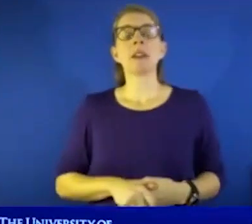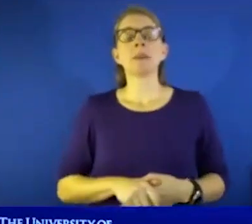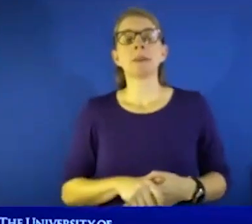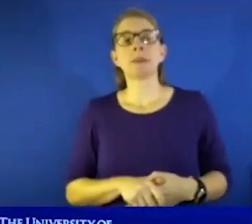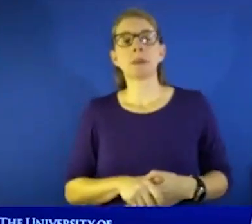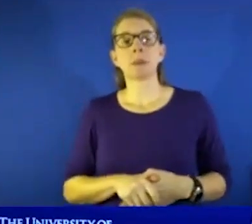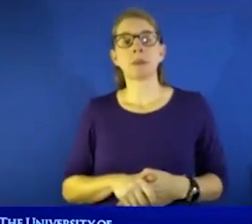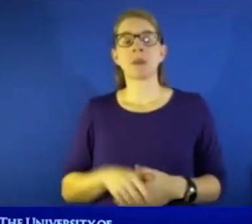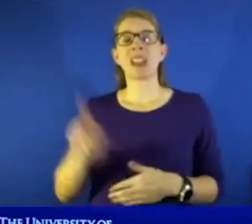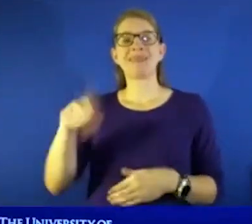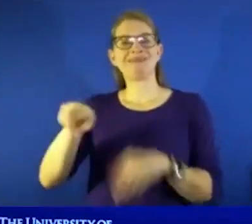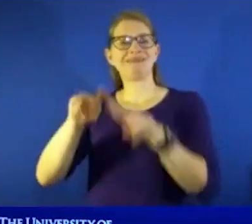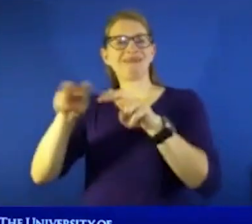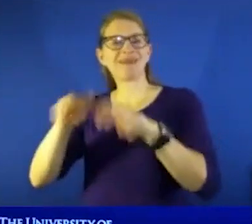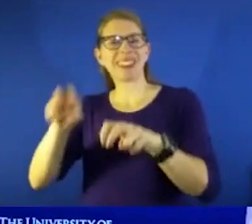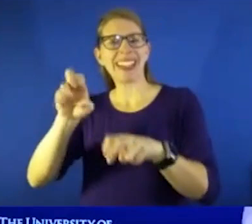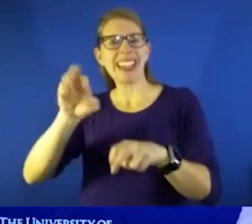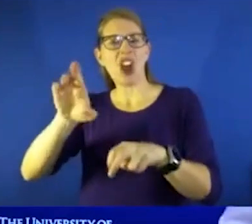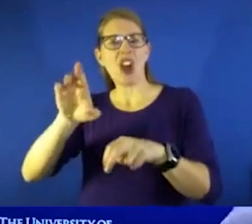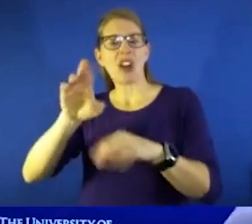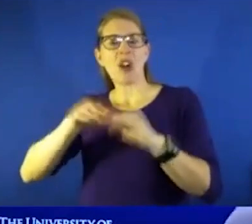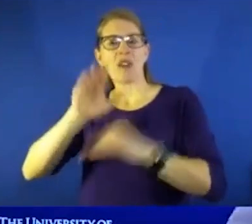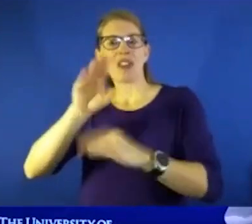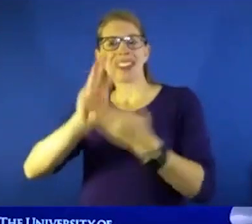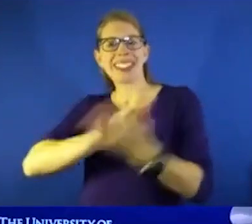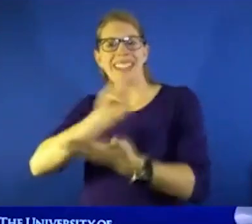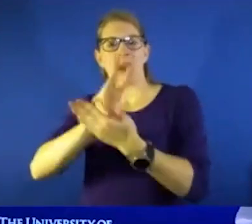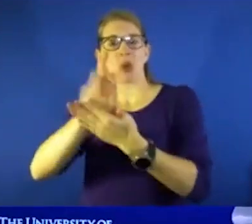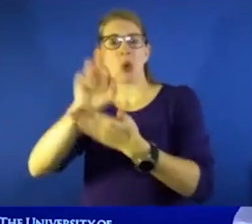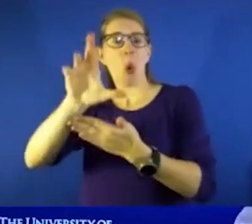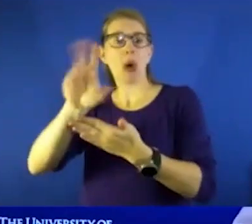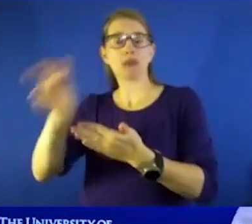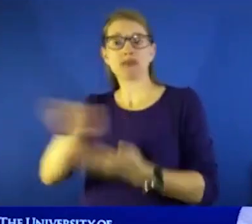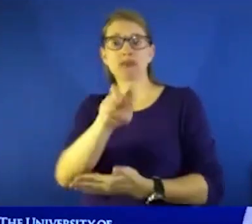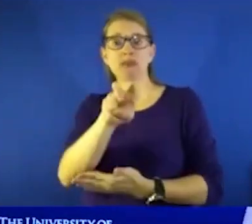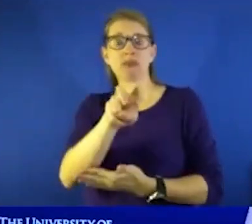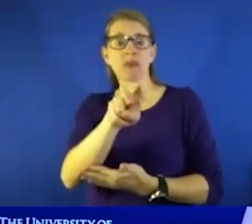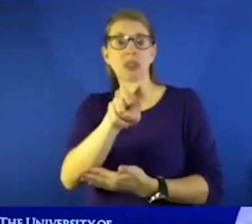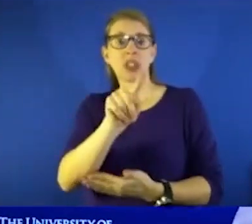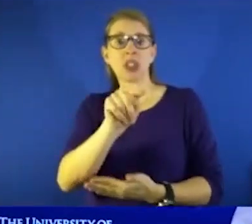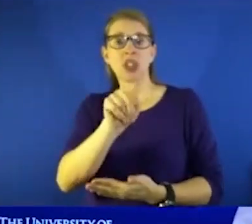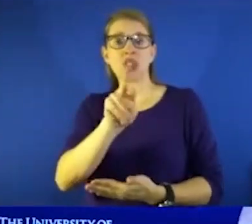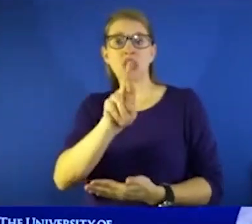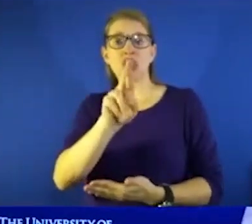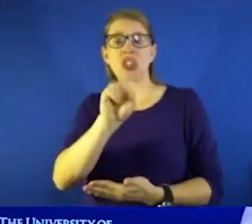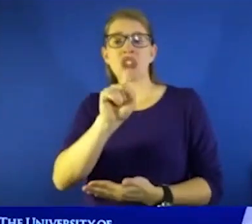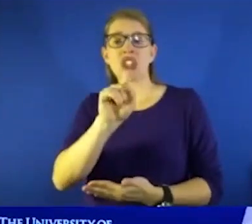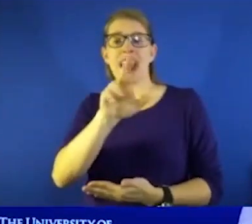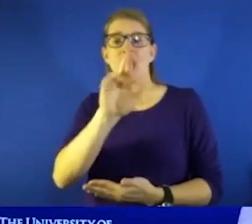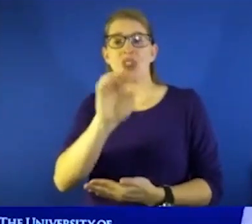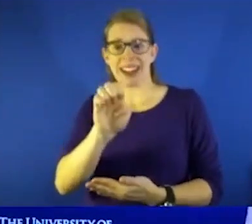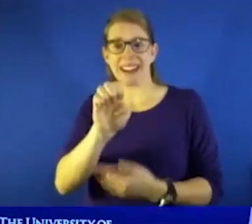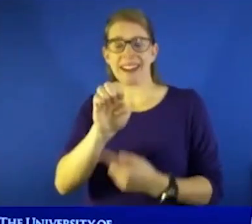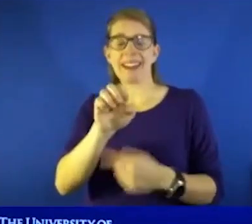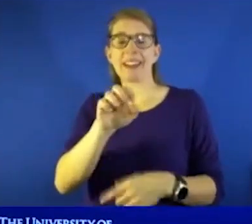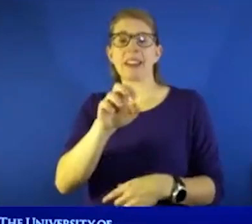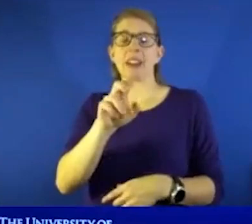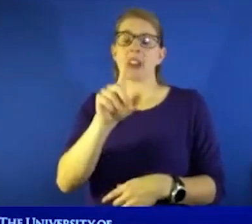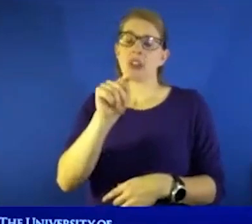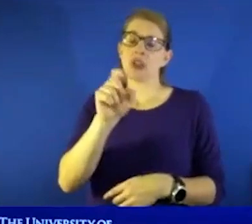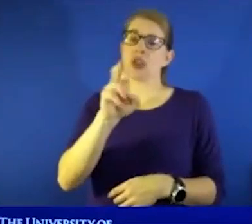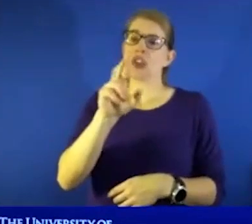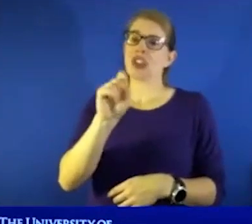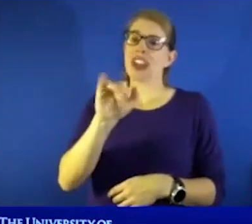being in the ER for over 6 hours or transferred to a tertiary care hospital rather than just hospitalization. If you look at one